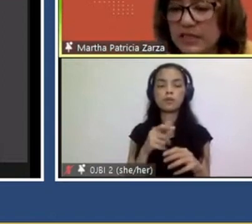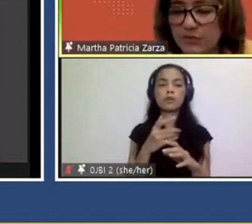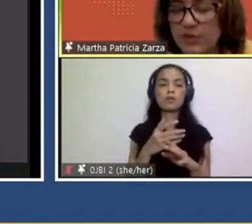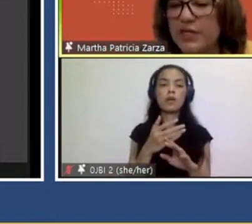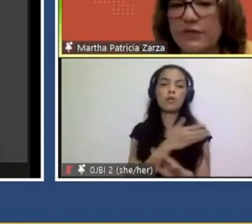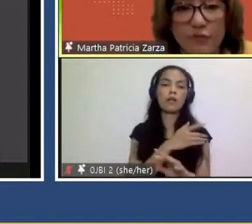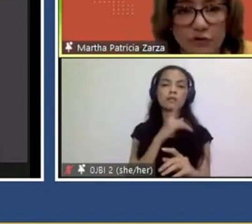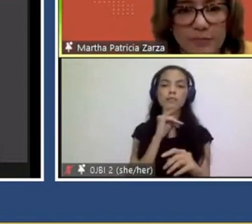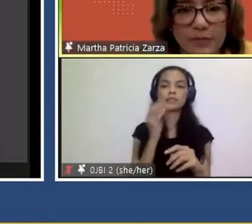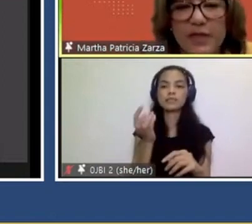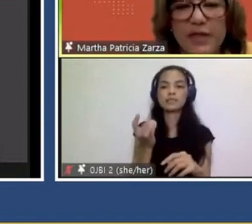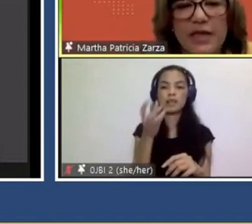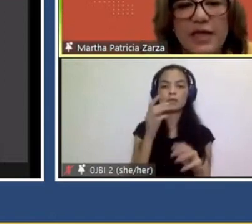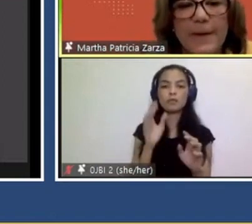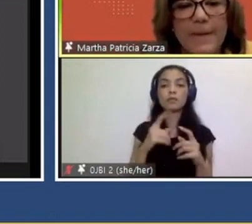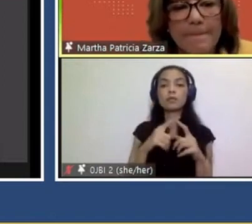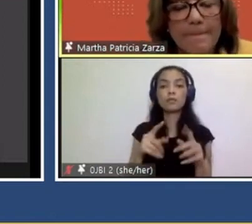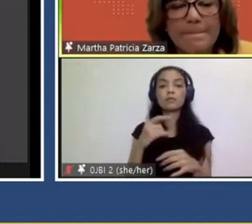in 1824.